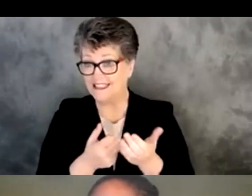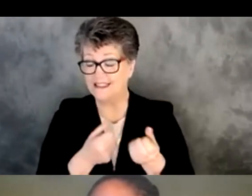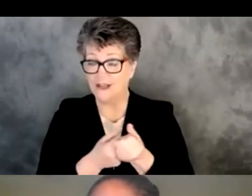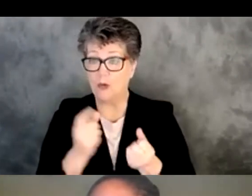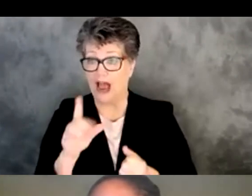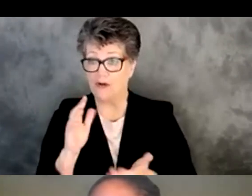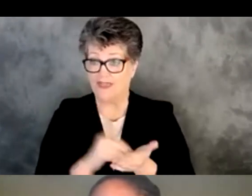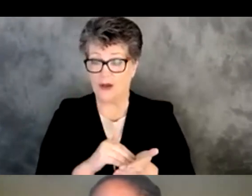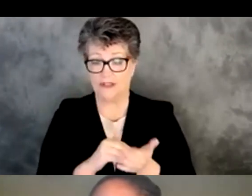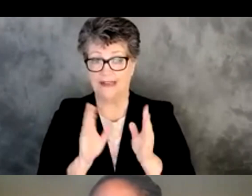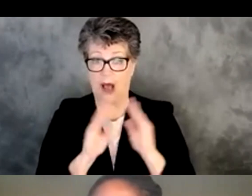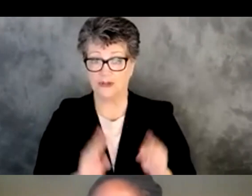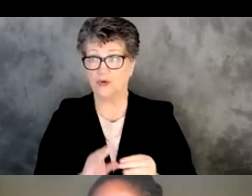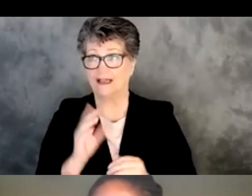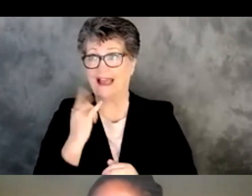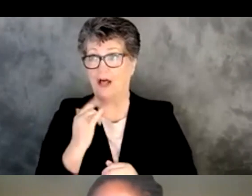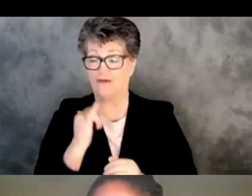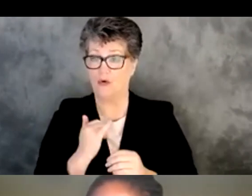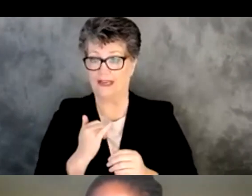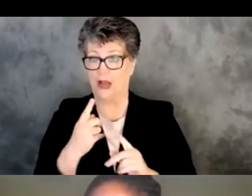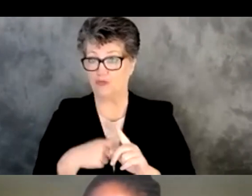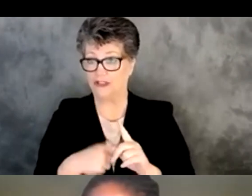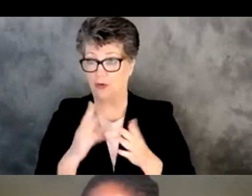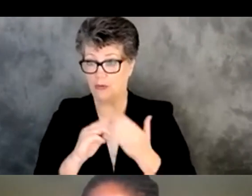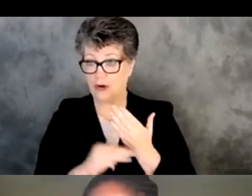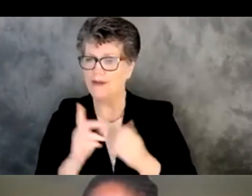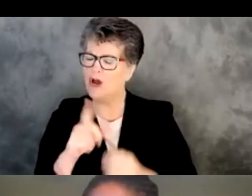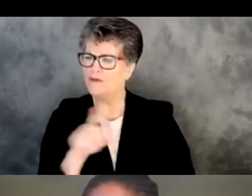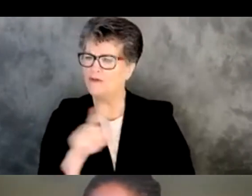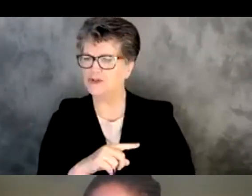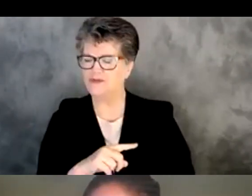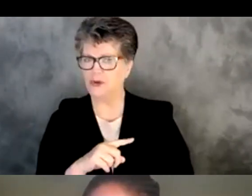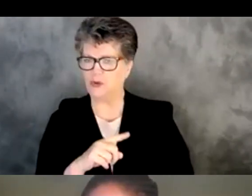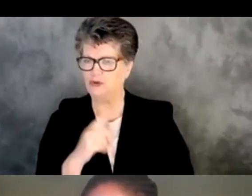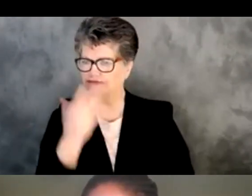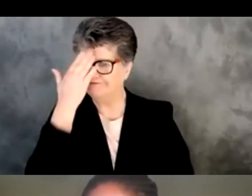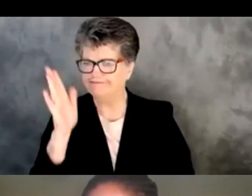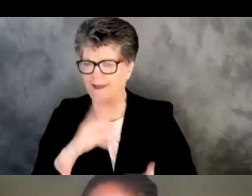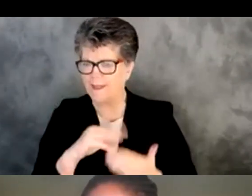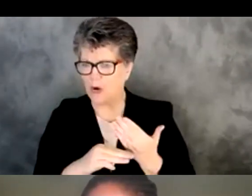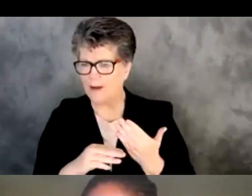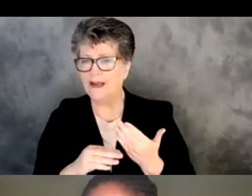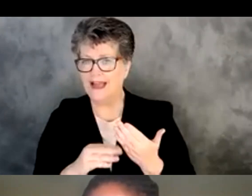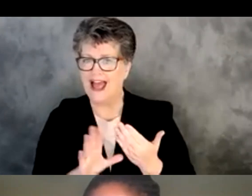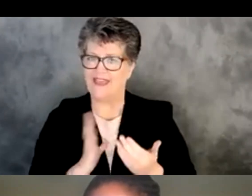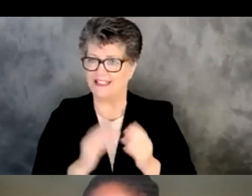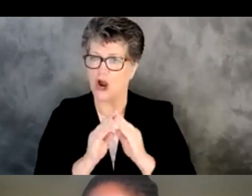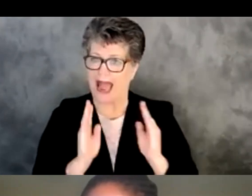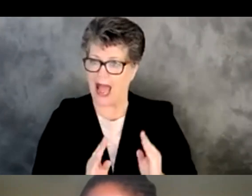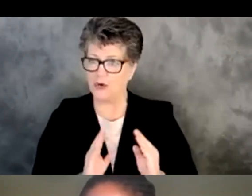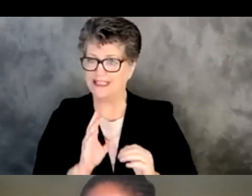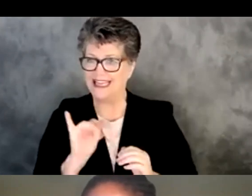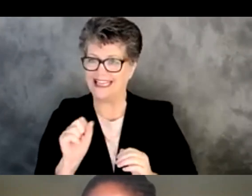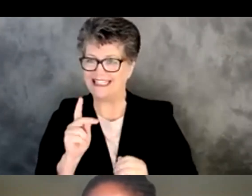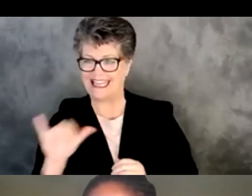through our California Rent Relief Program. For those of you who are not as familiar with the program, but that is our